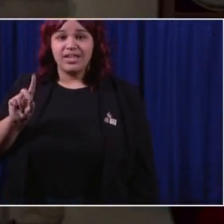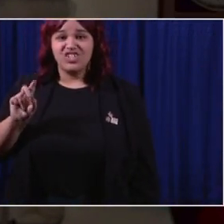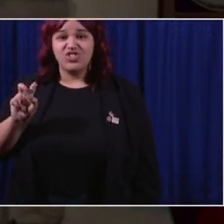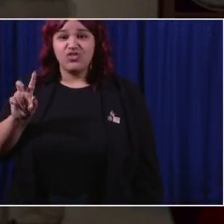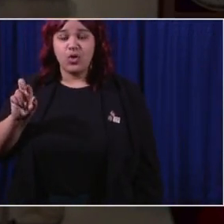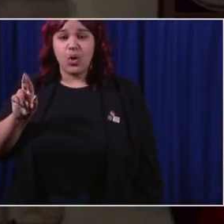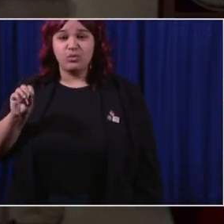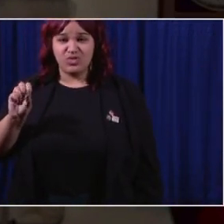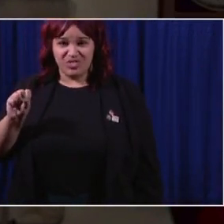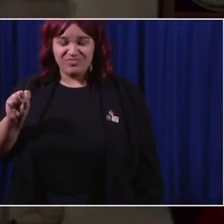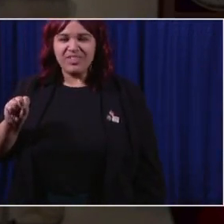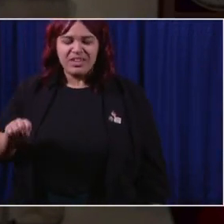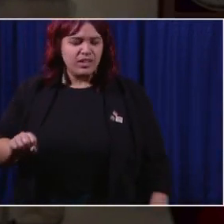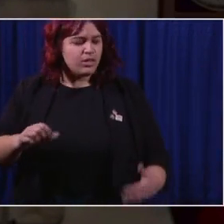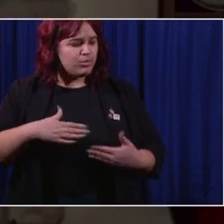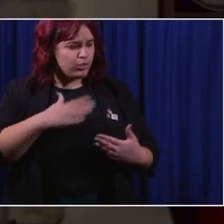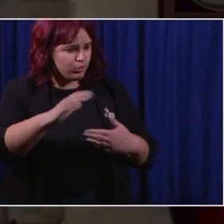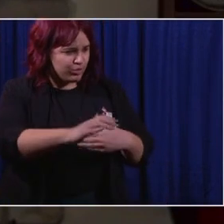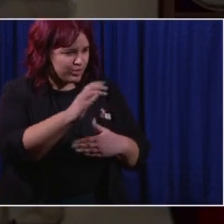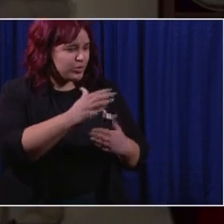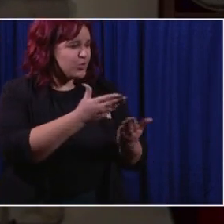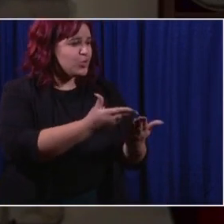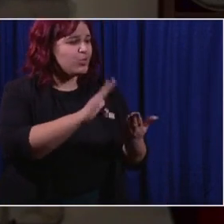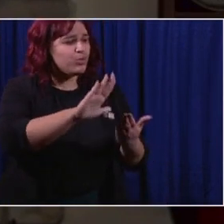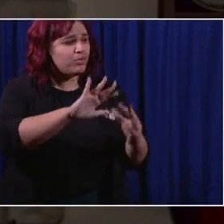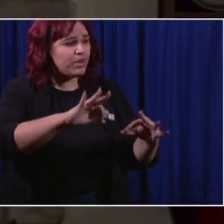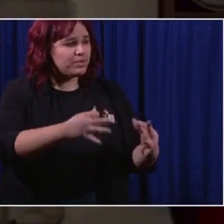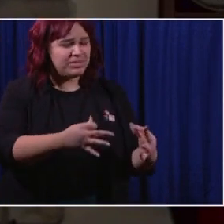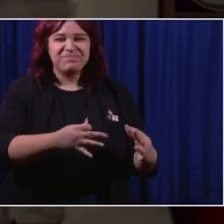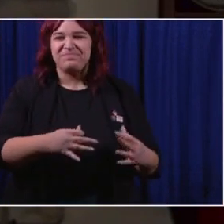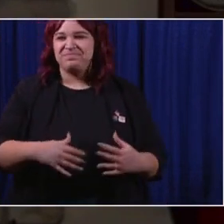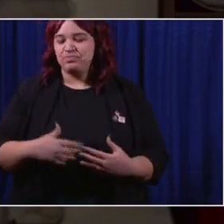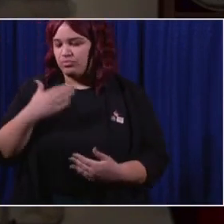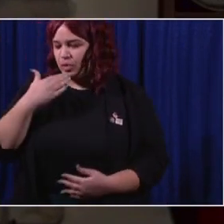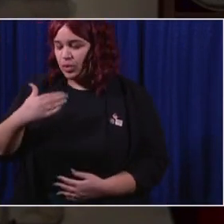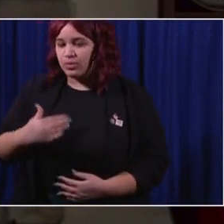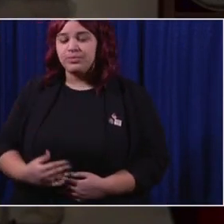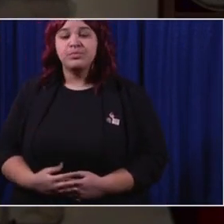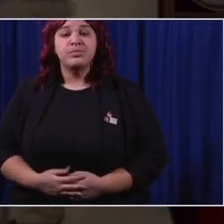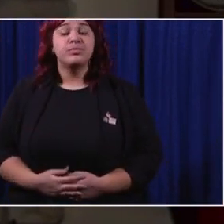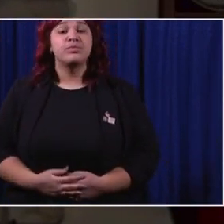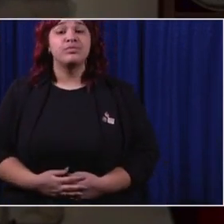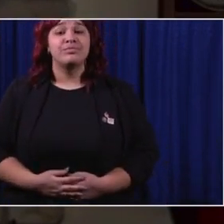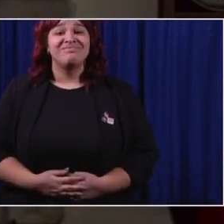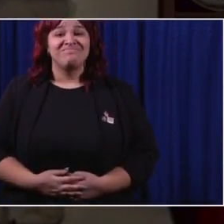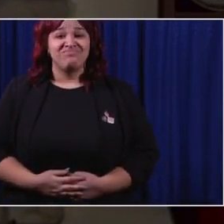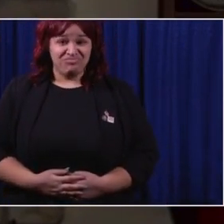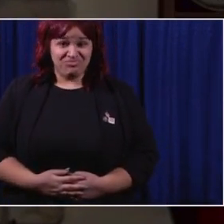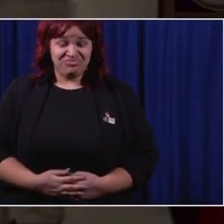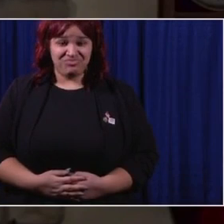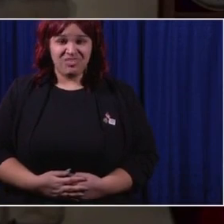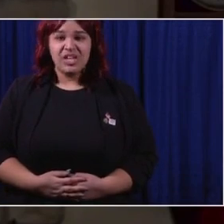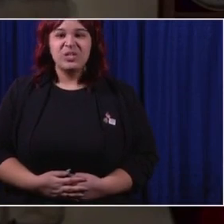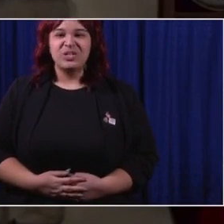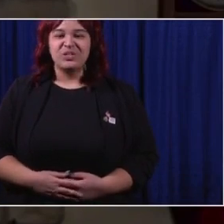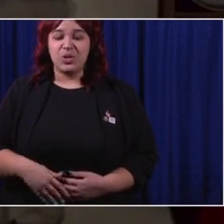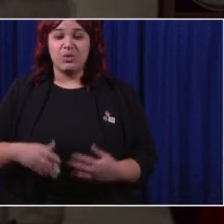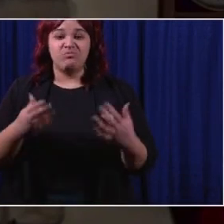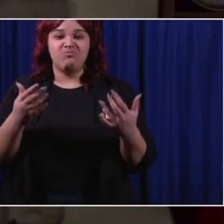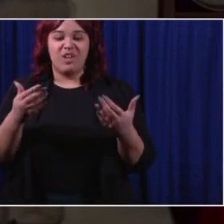Governor. Thank you, Dan. I do not envy the position that you are about to be in. I'm not sure